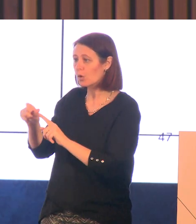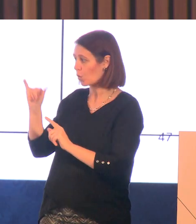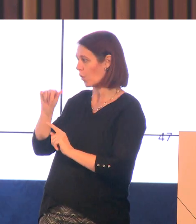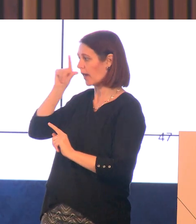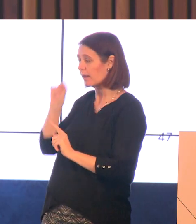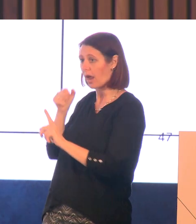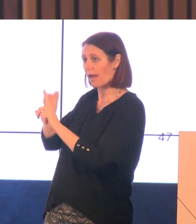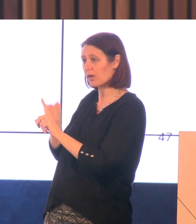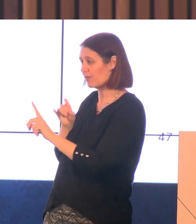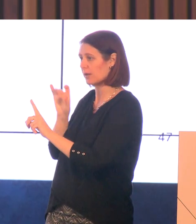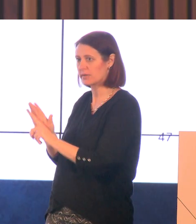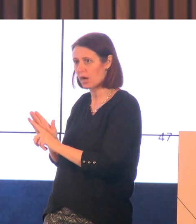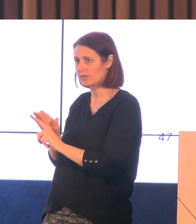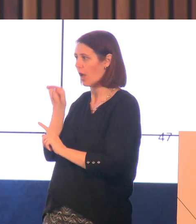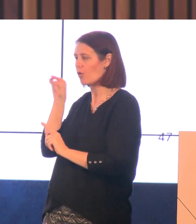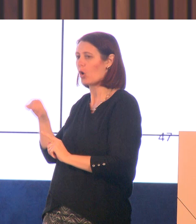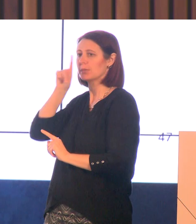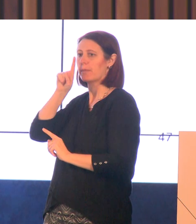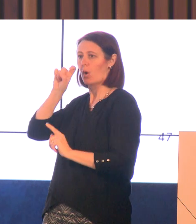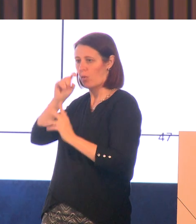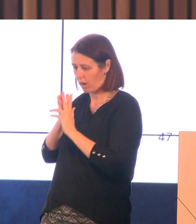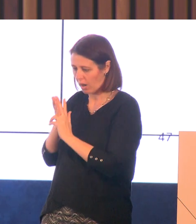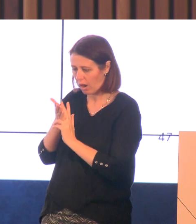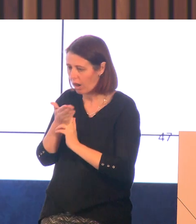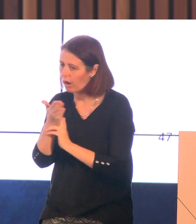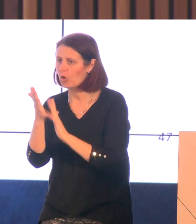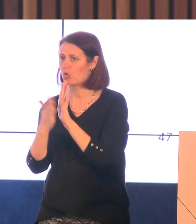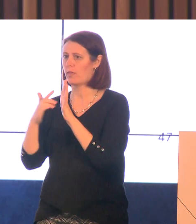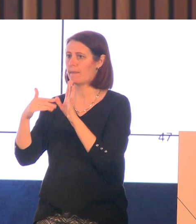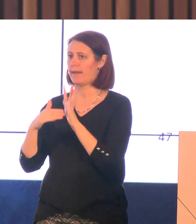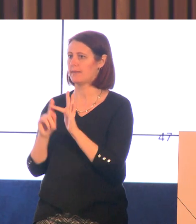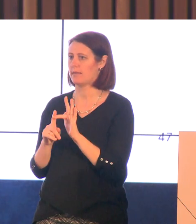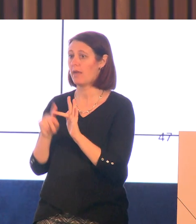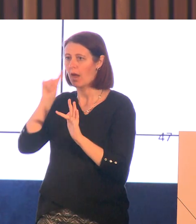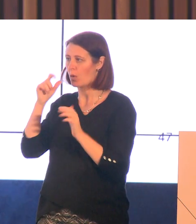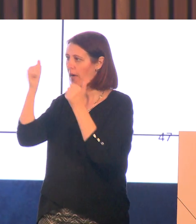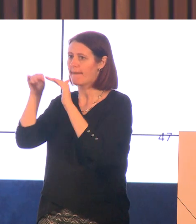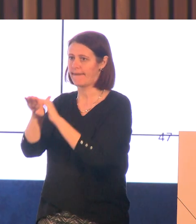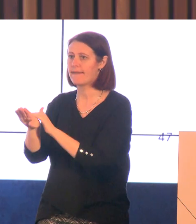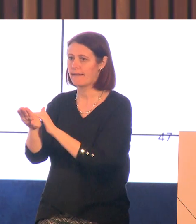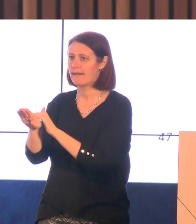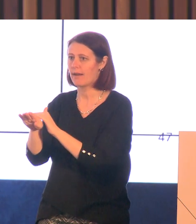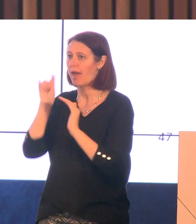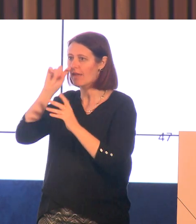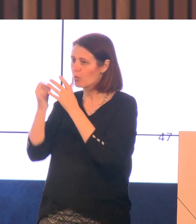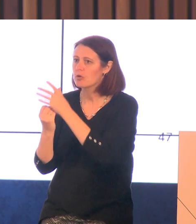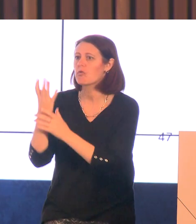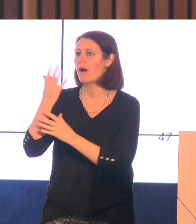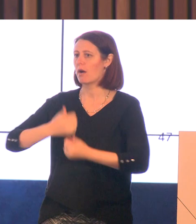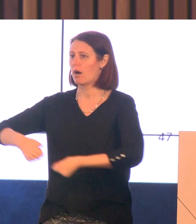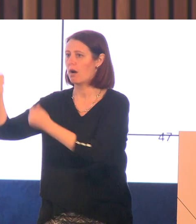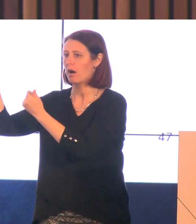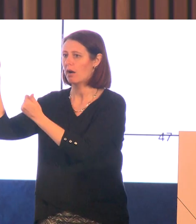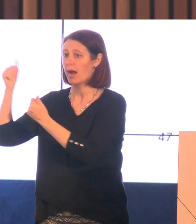for themselves will work their way through the maze. They will get in and they will thrive,